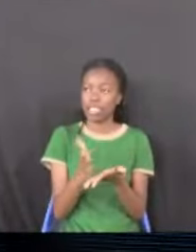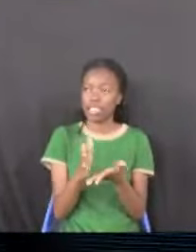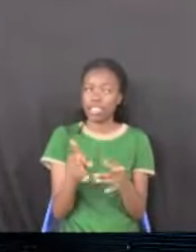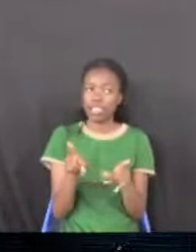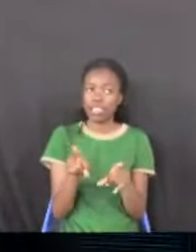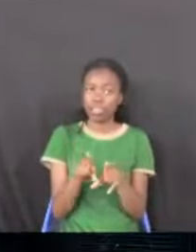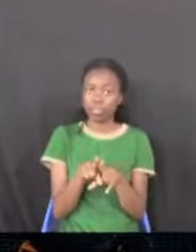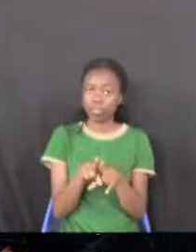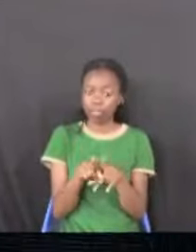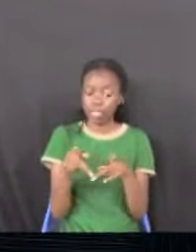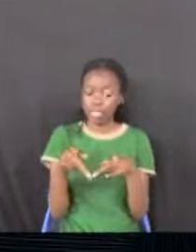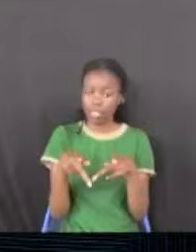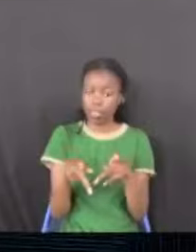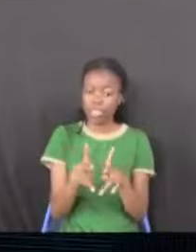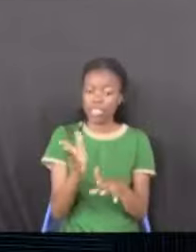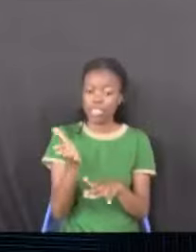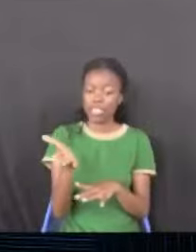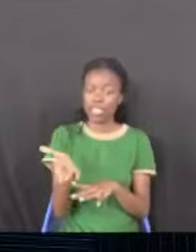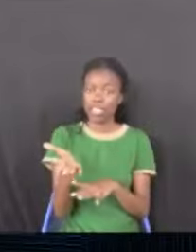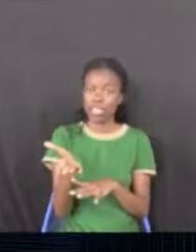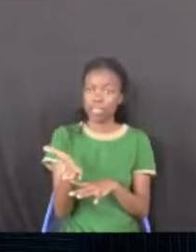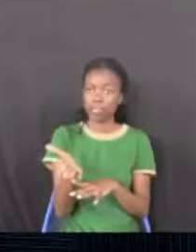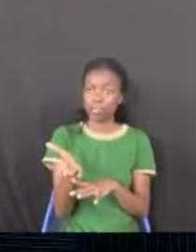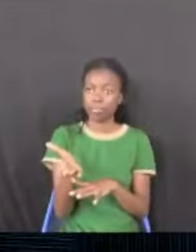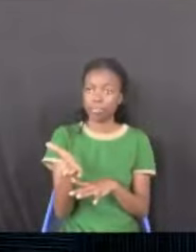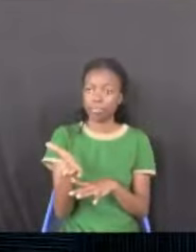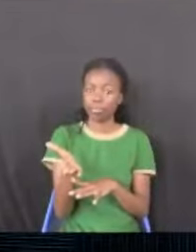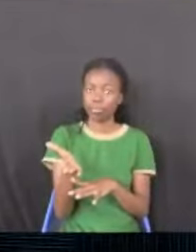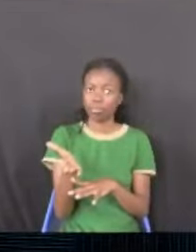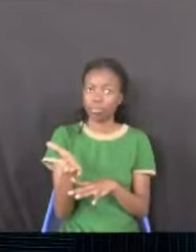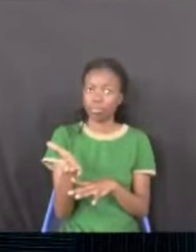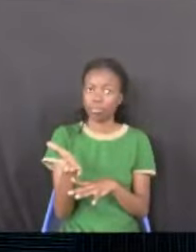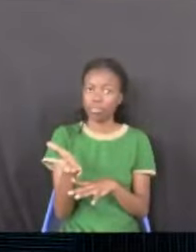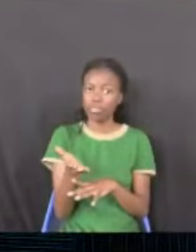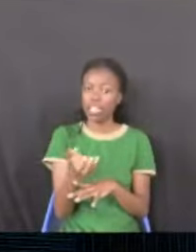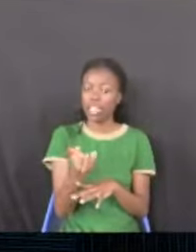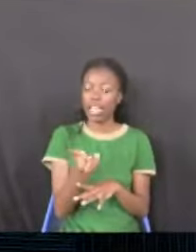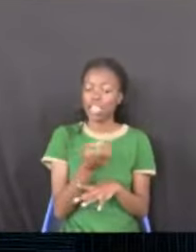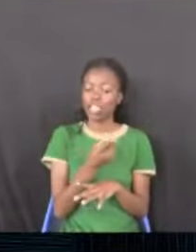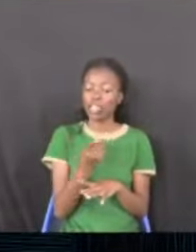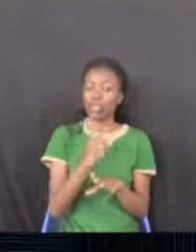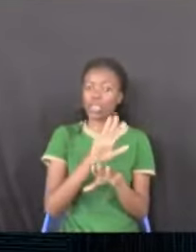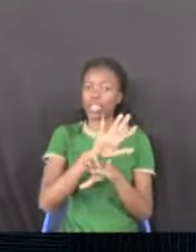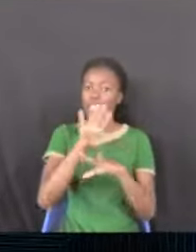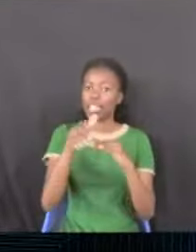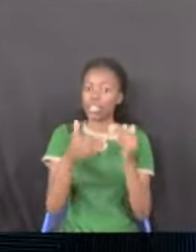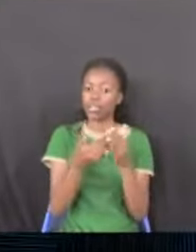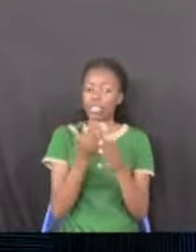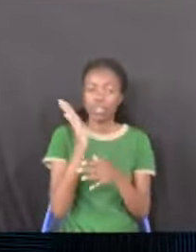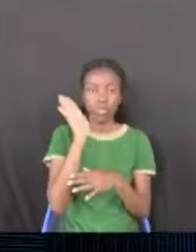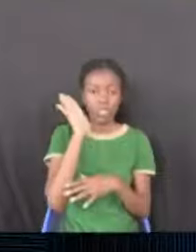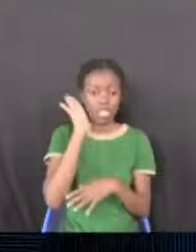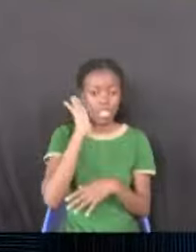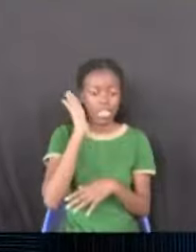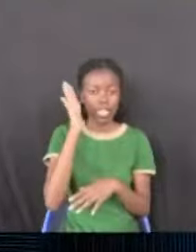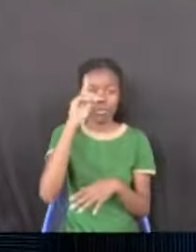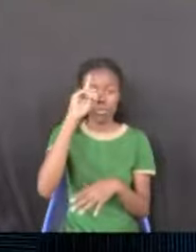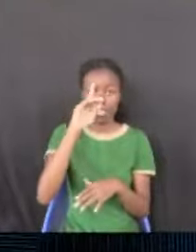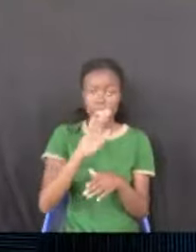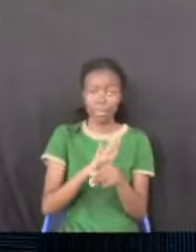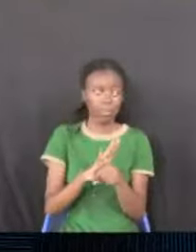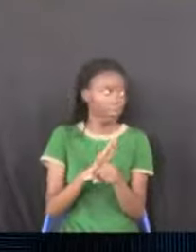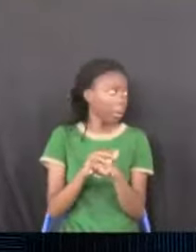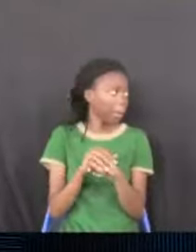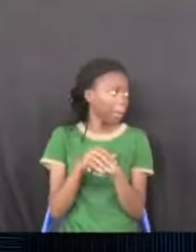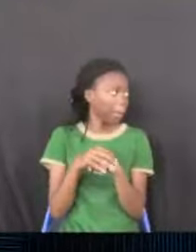The path is still there, Sarah. I need you and everyone to hear and believe.